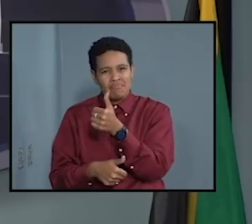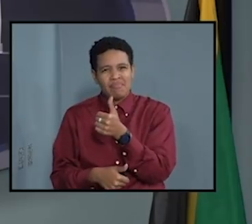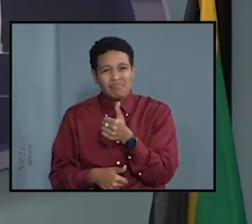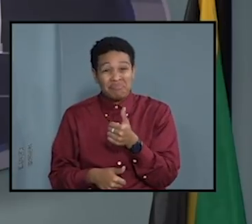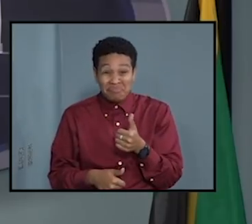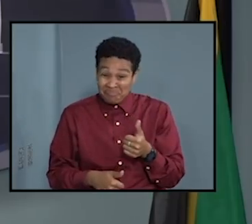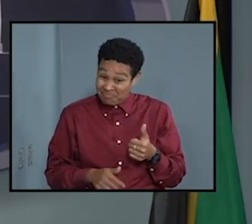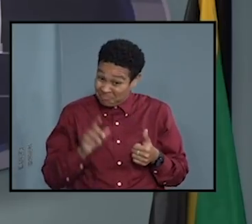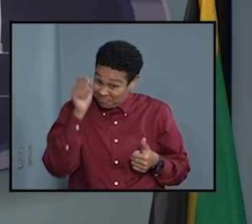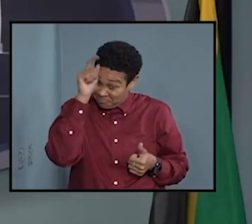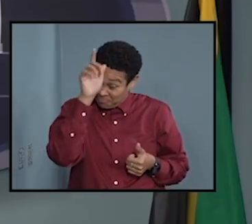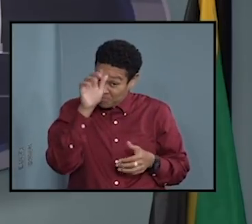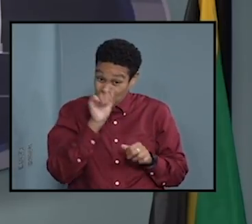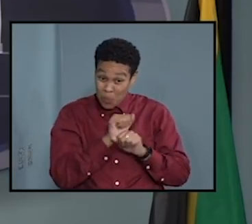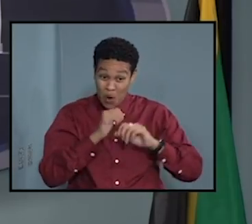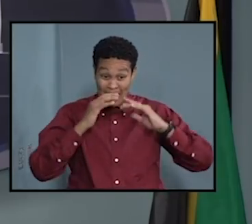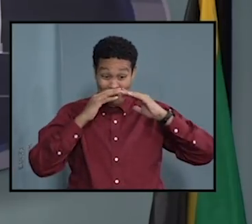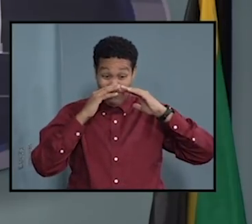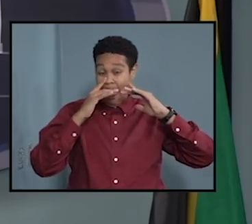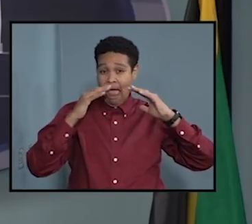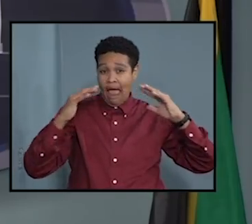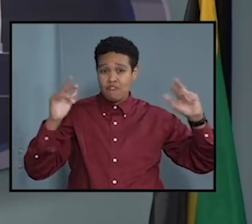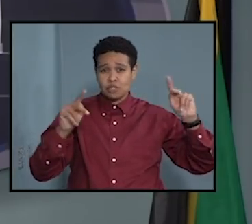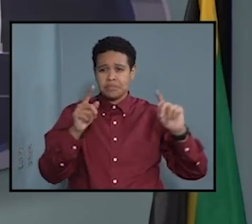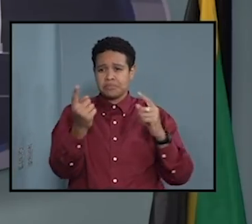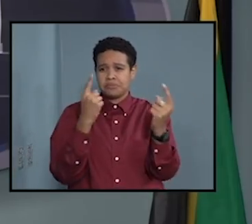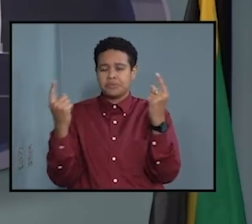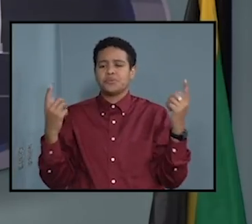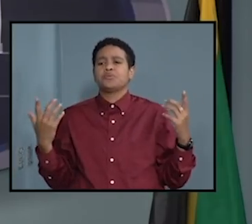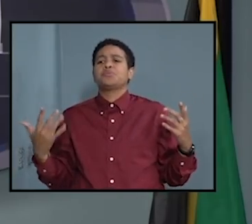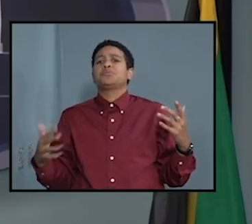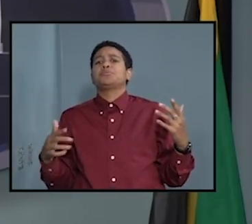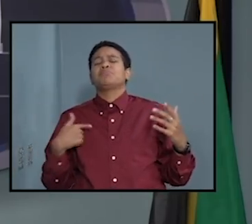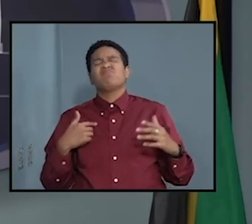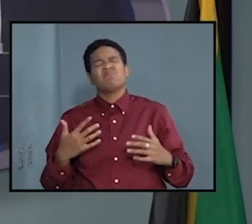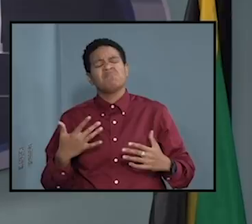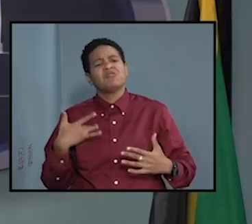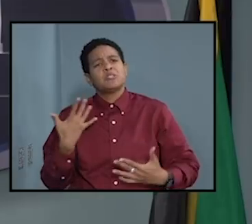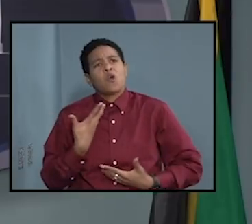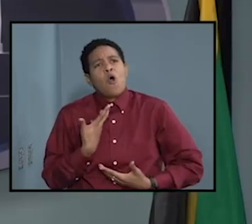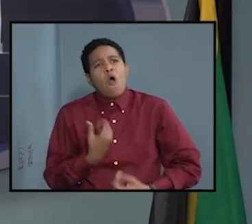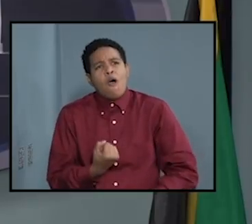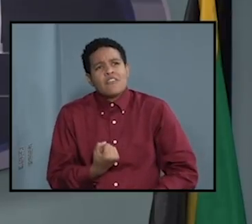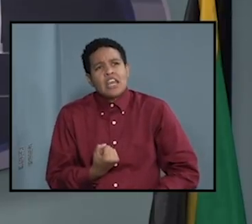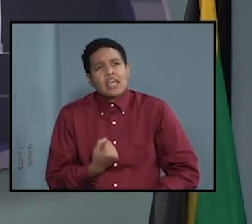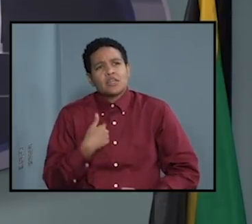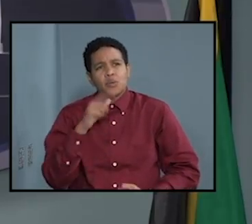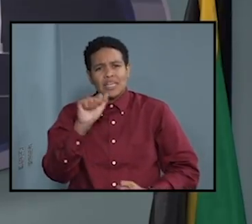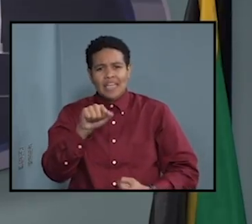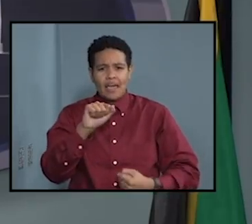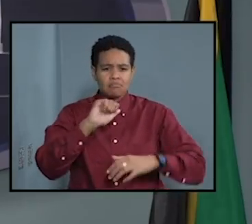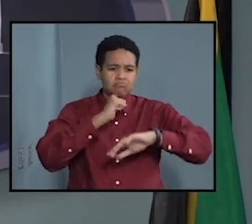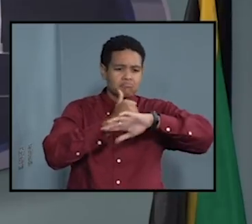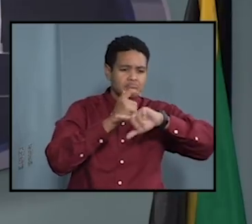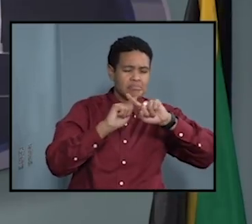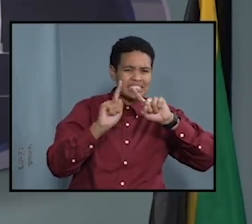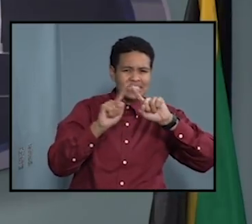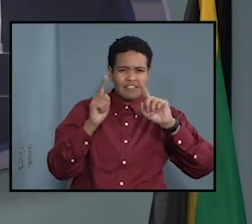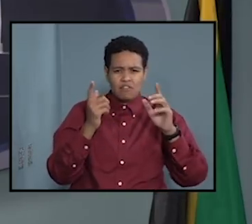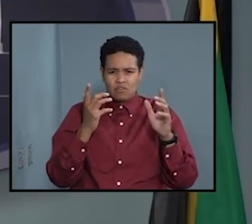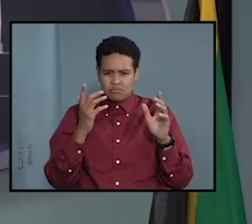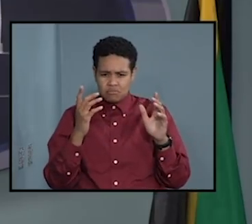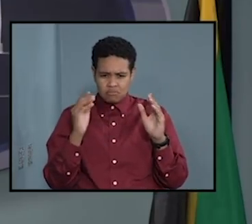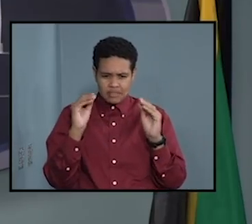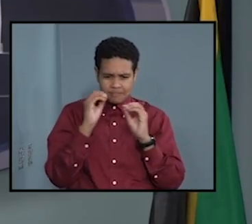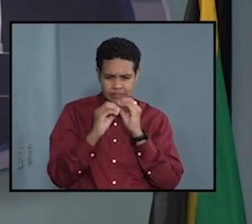diverse group, I'm highly confident that we will be able to put together the contours